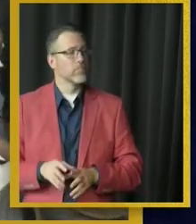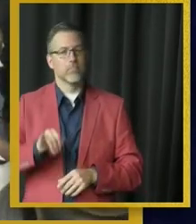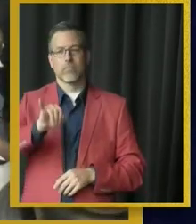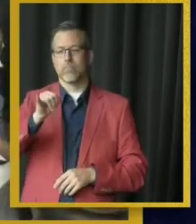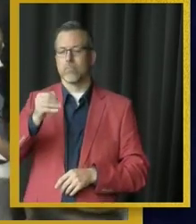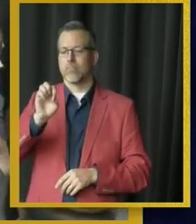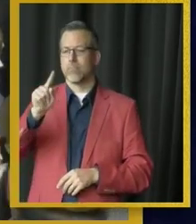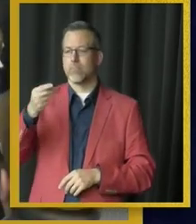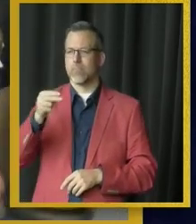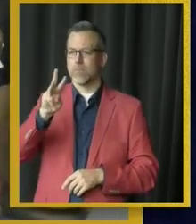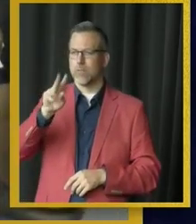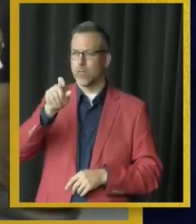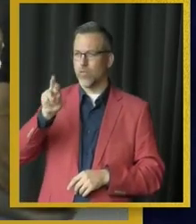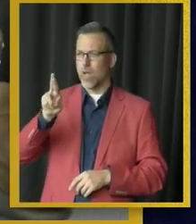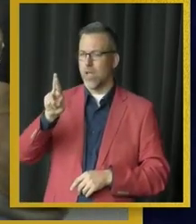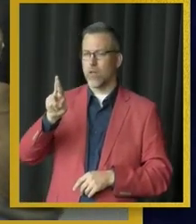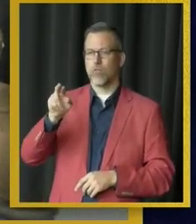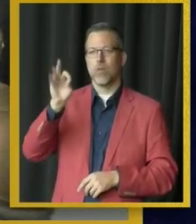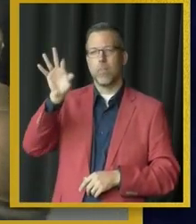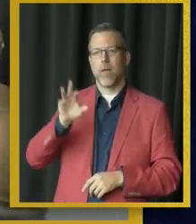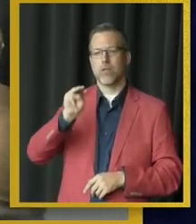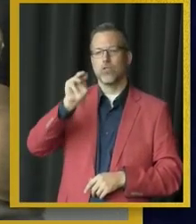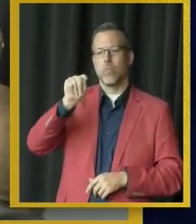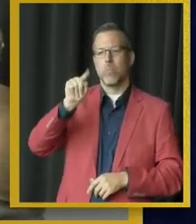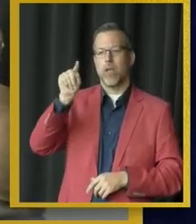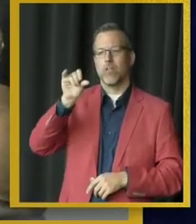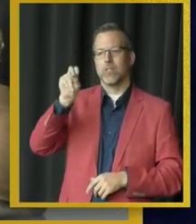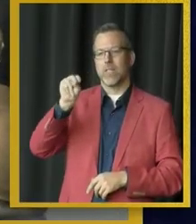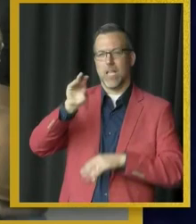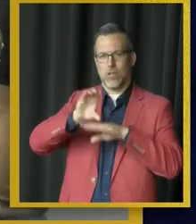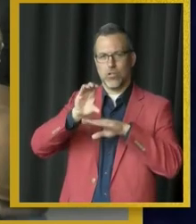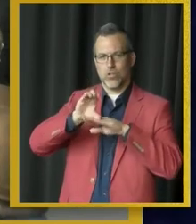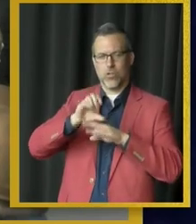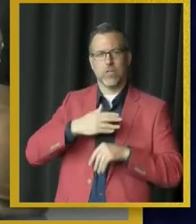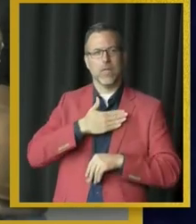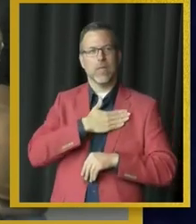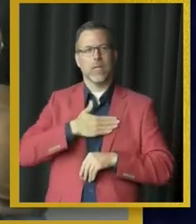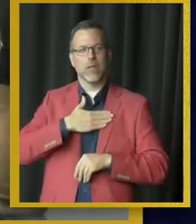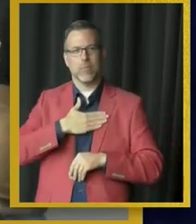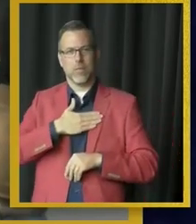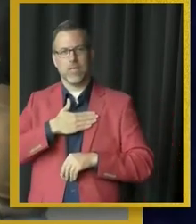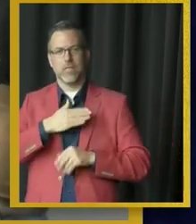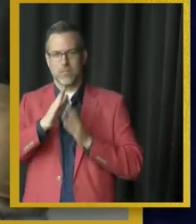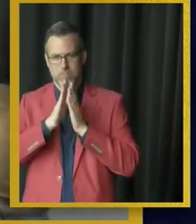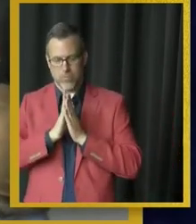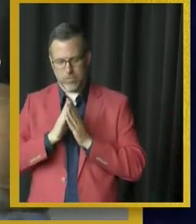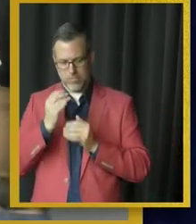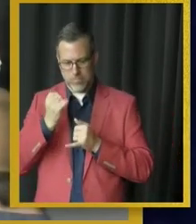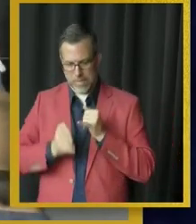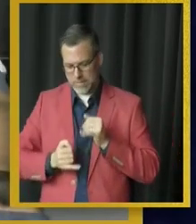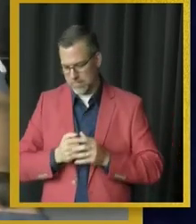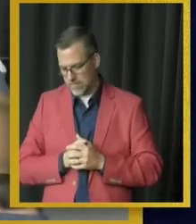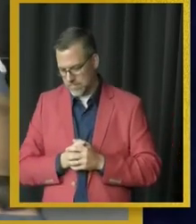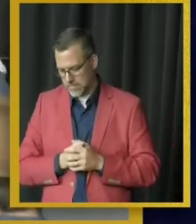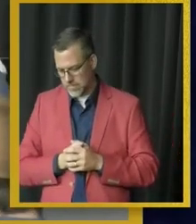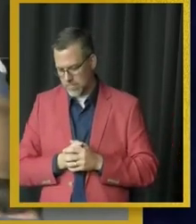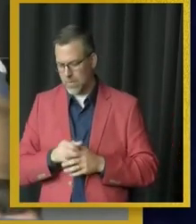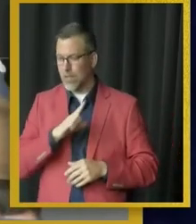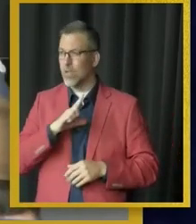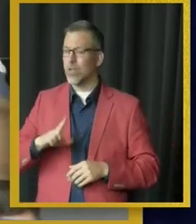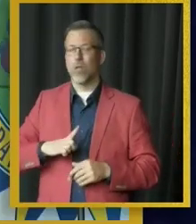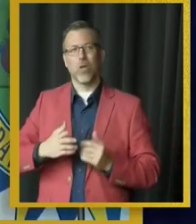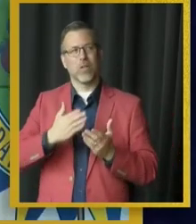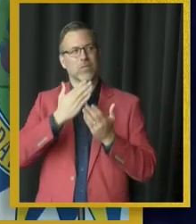Joseph Walker, pastor of the Mount Zion Church here in Nashville, Tennessee. Please share with me the final blessing. Oh, Lord, we thank